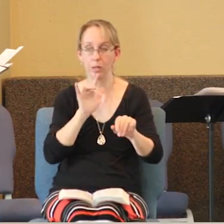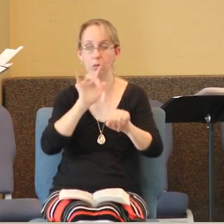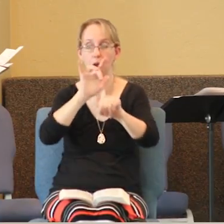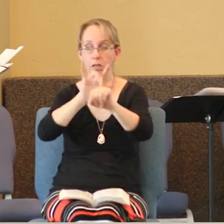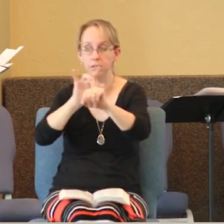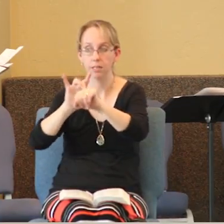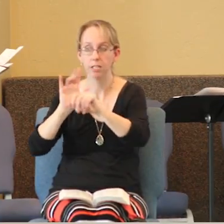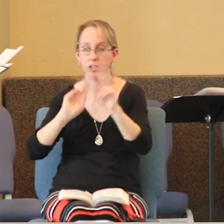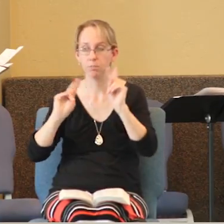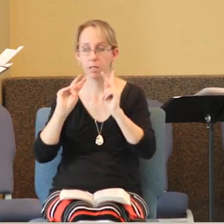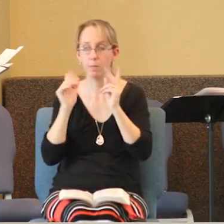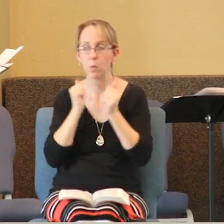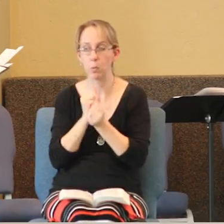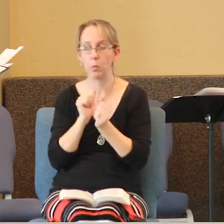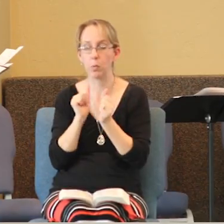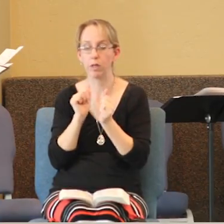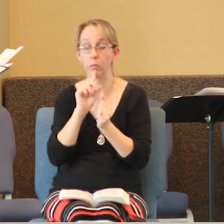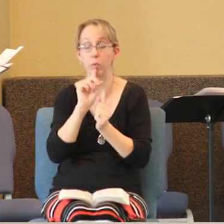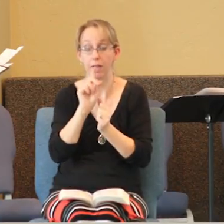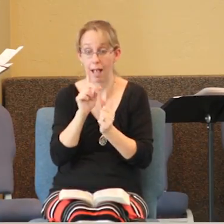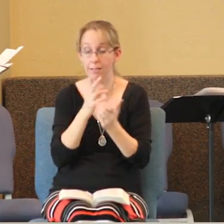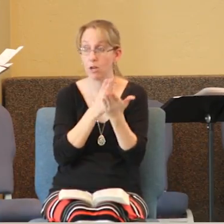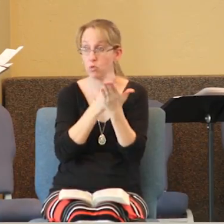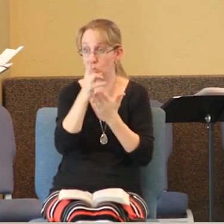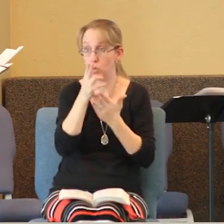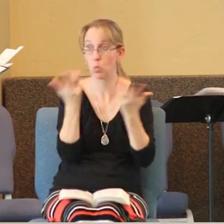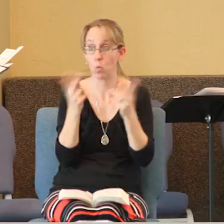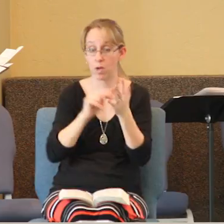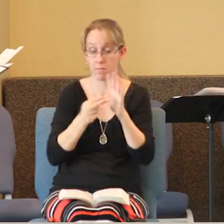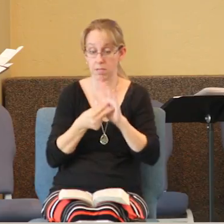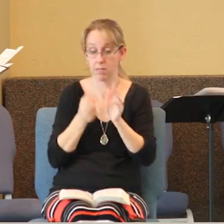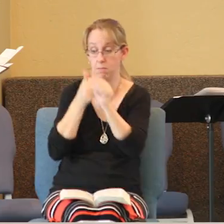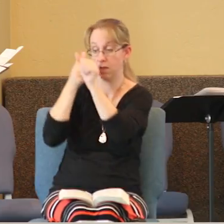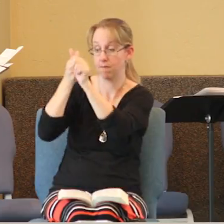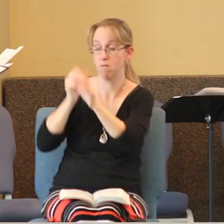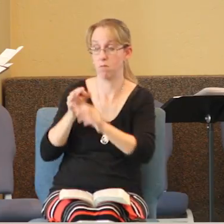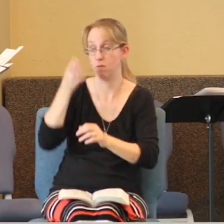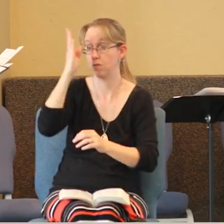the reality and the truth of what it means to be a follower of God.